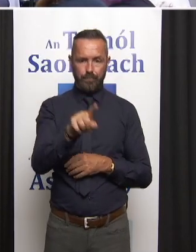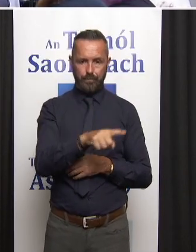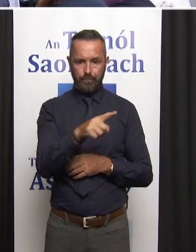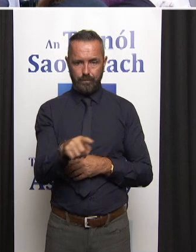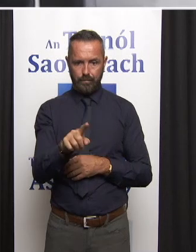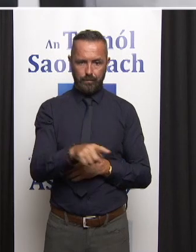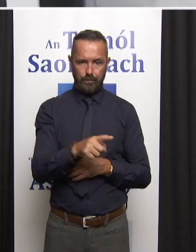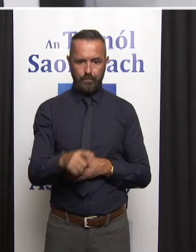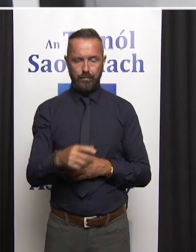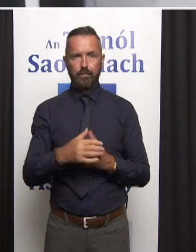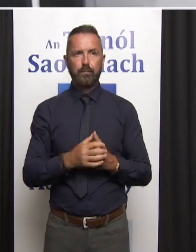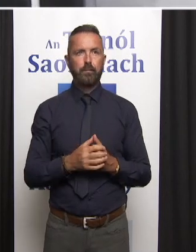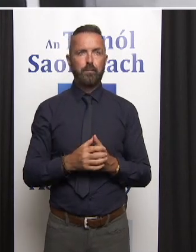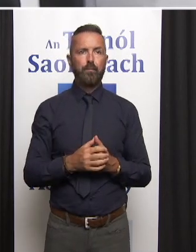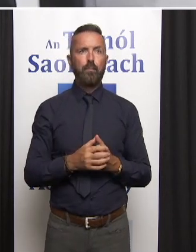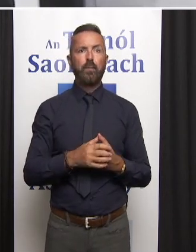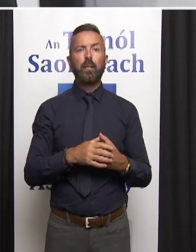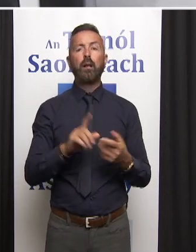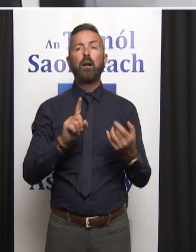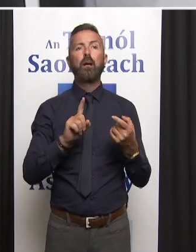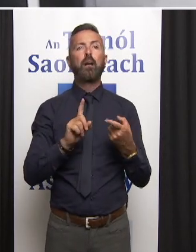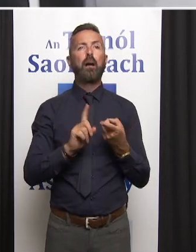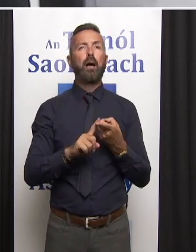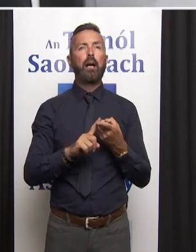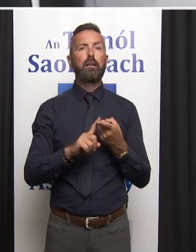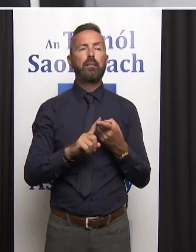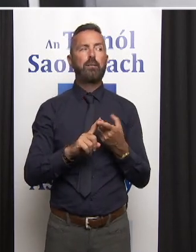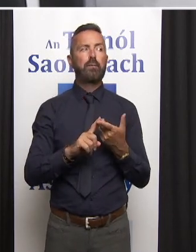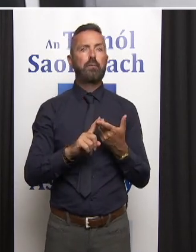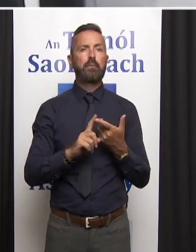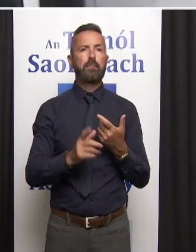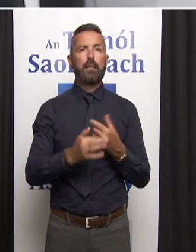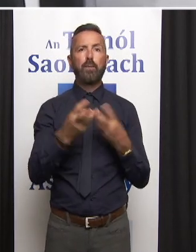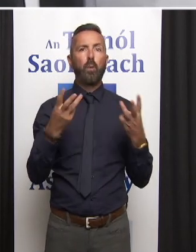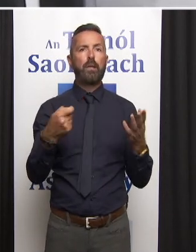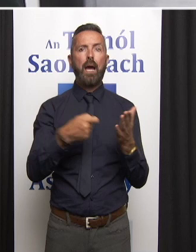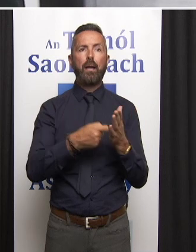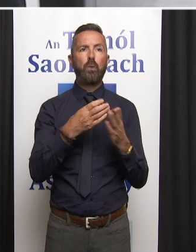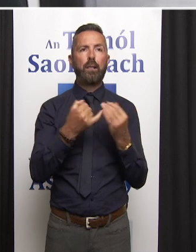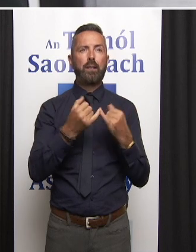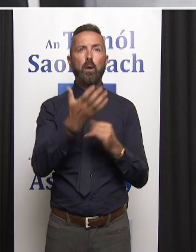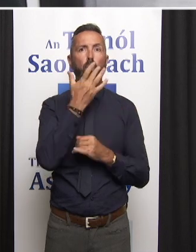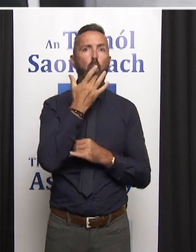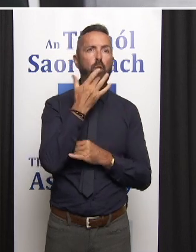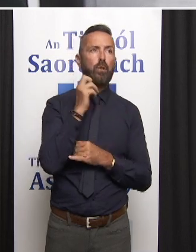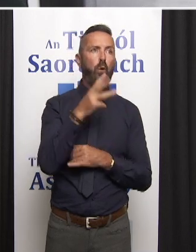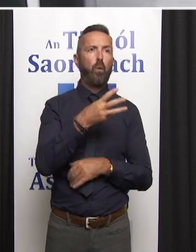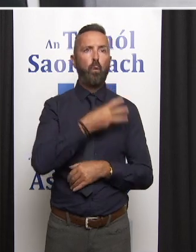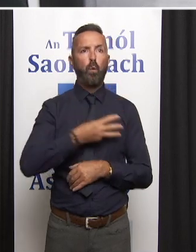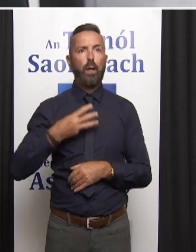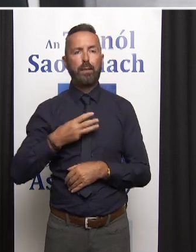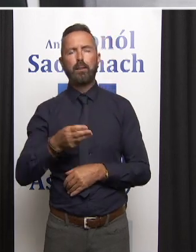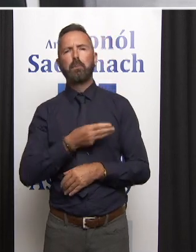Yeah, so if you, for example, as we mentioned, if you want to include waste or water or any other additional function responsibilities, please add those